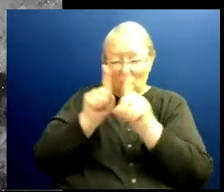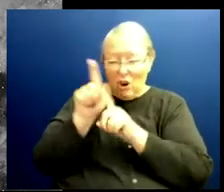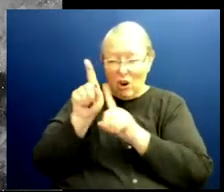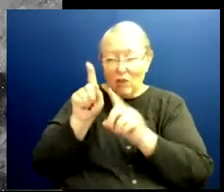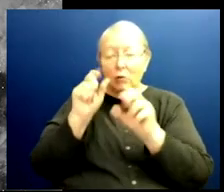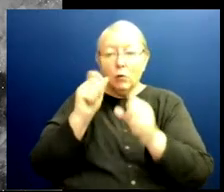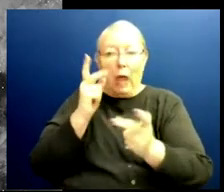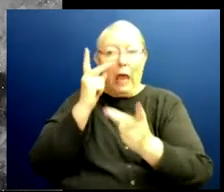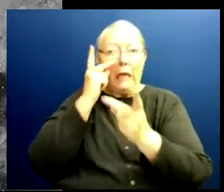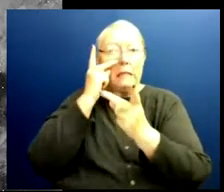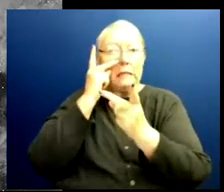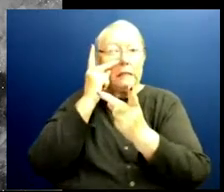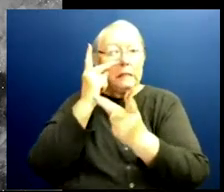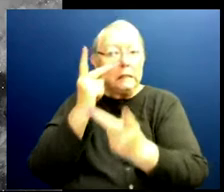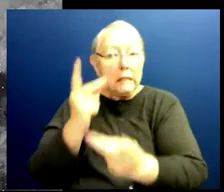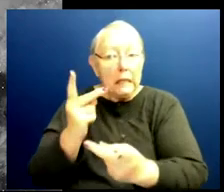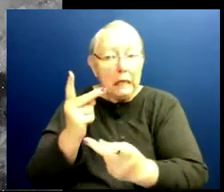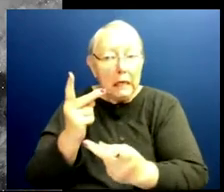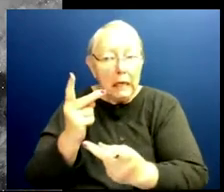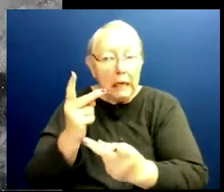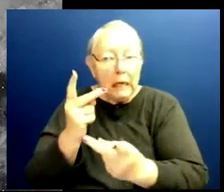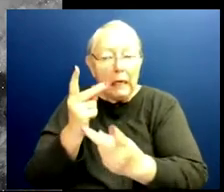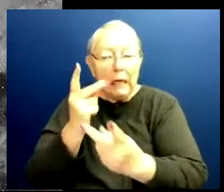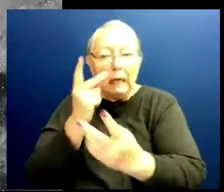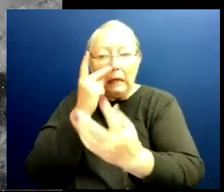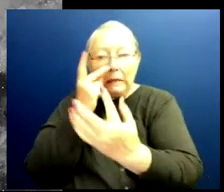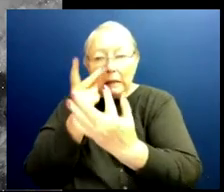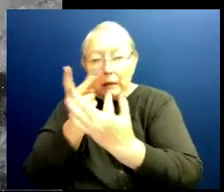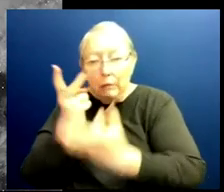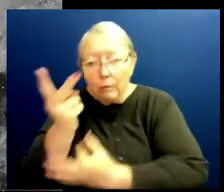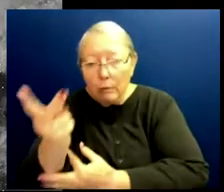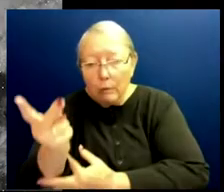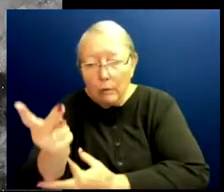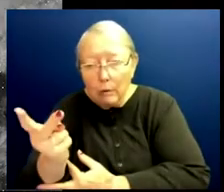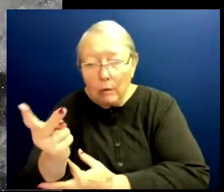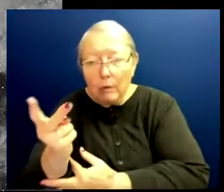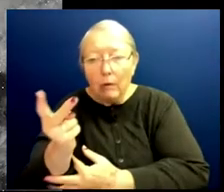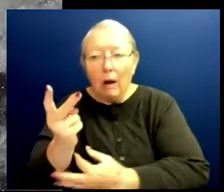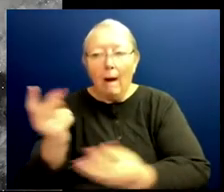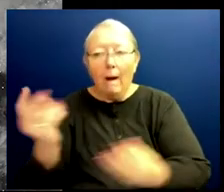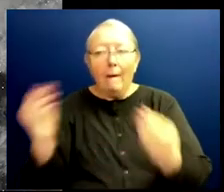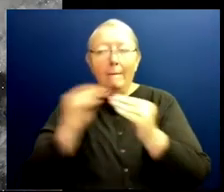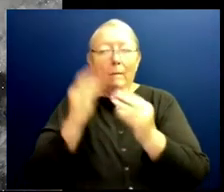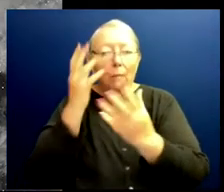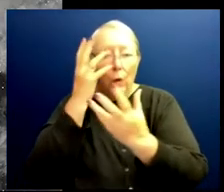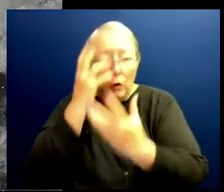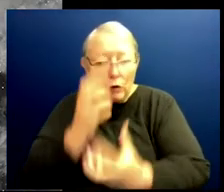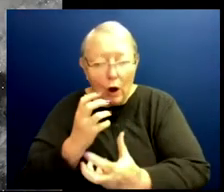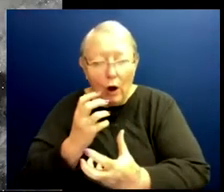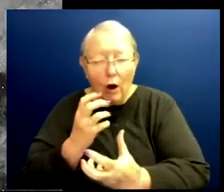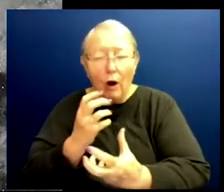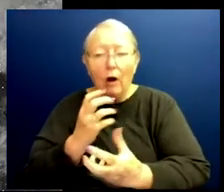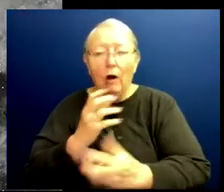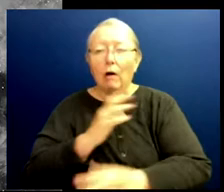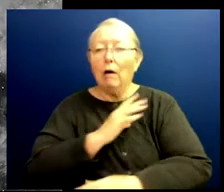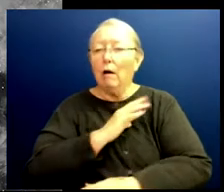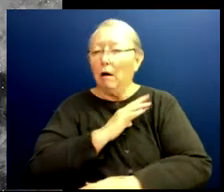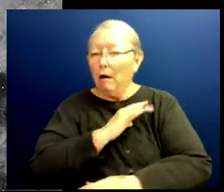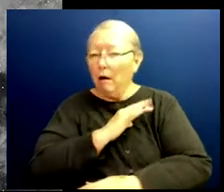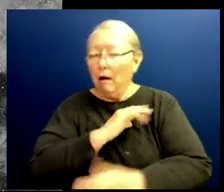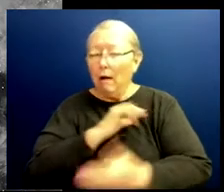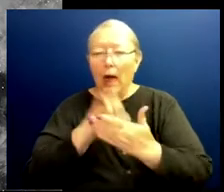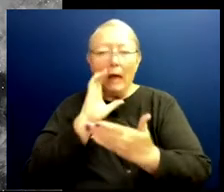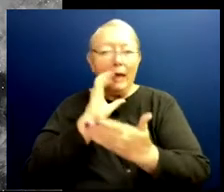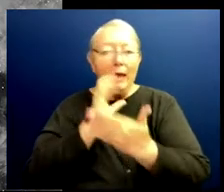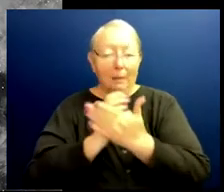see through them. Notice how much darker it is in the image taken with the Hubble